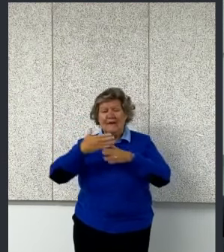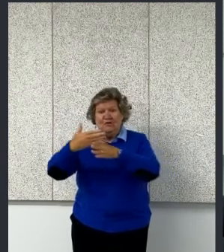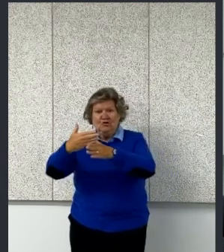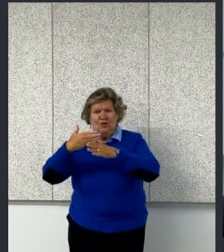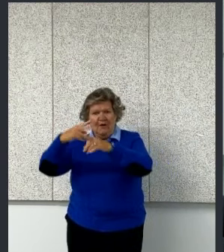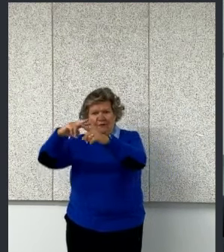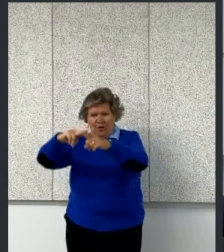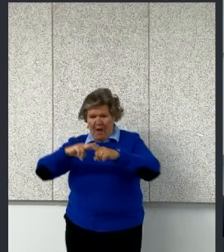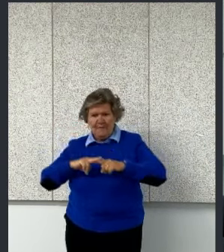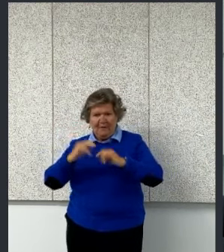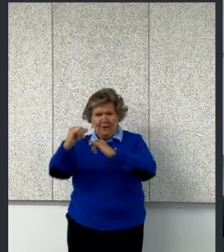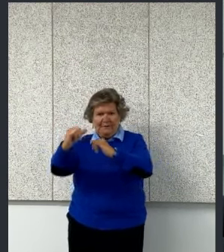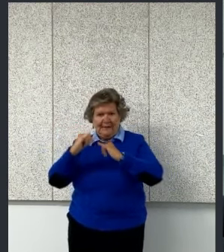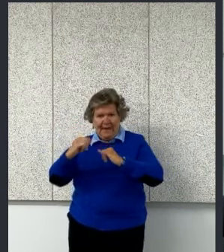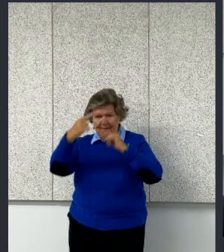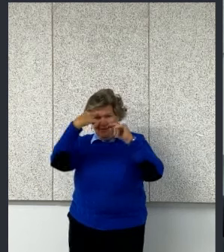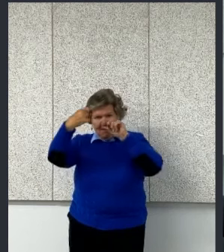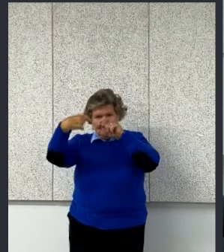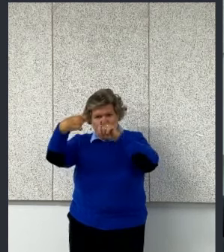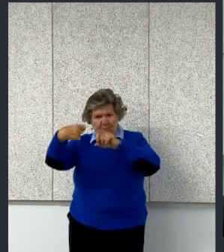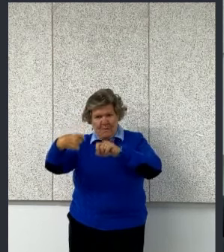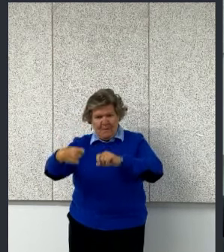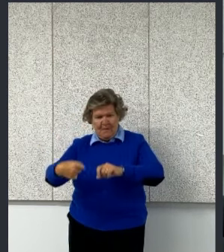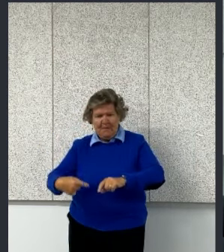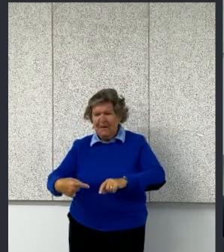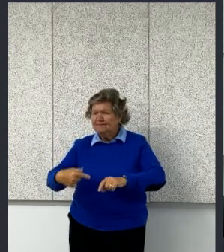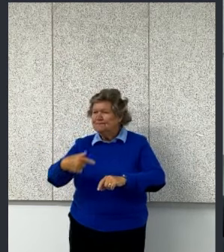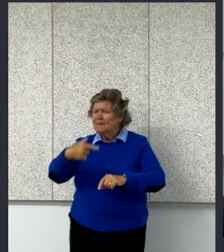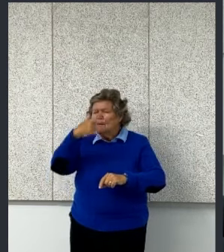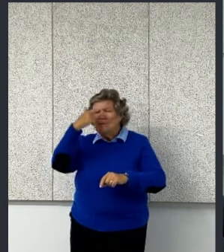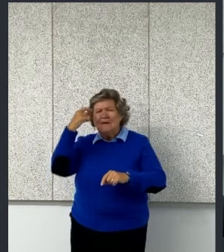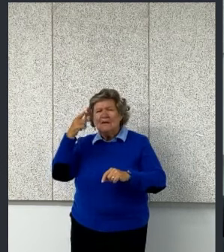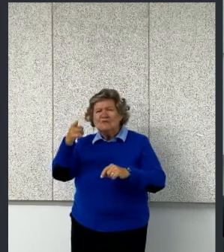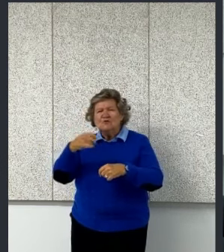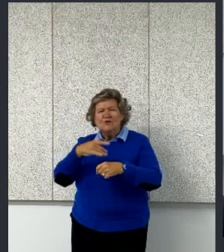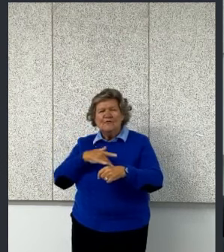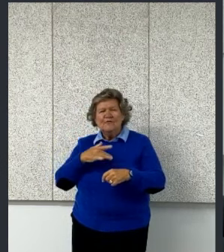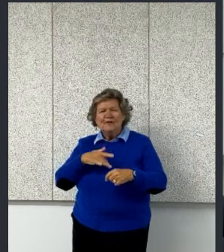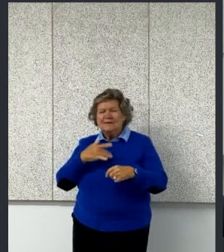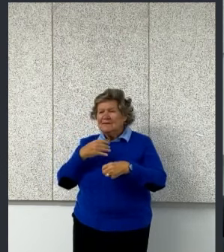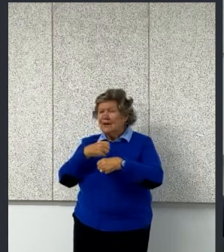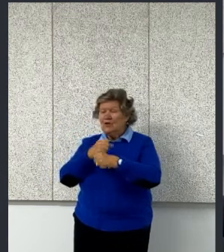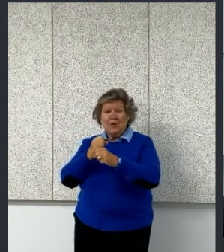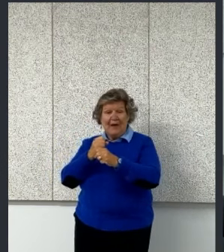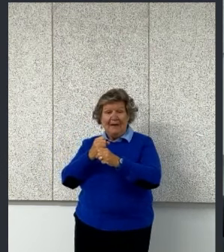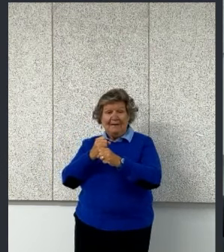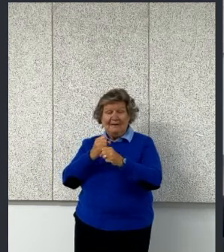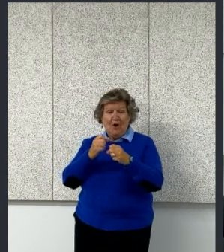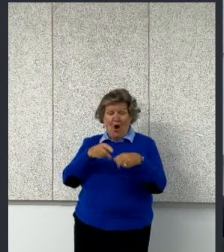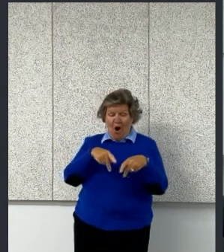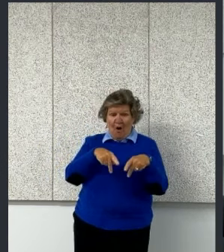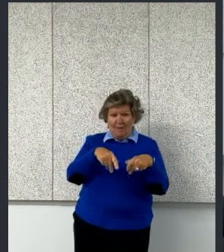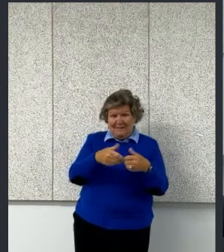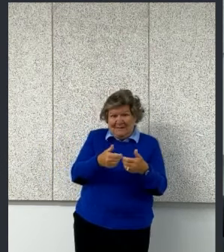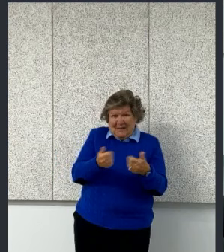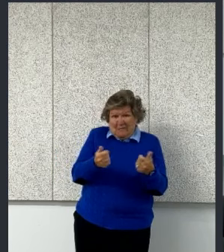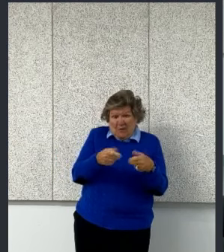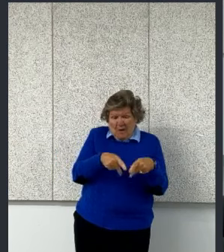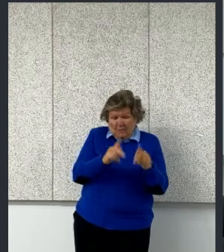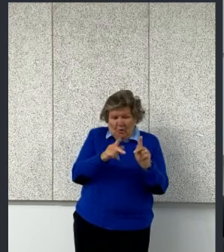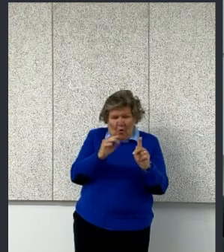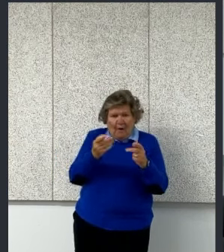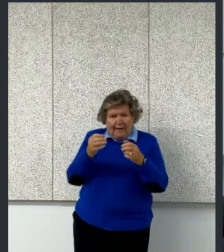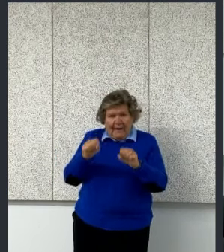vocabulary. Mm-hmm. Like, is that something that you feel creates kind of either opportunities or obstacles that come